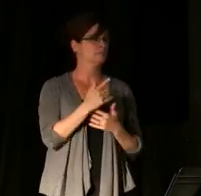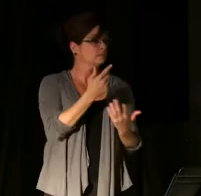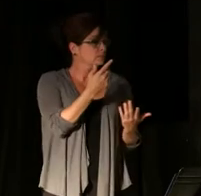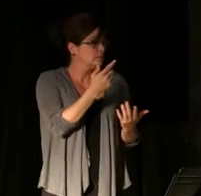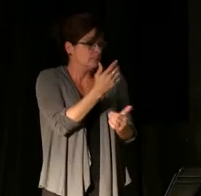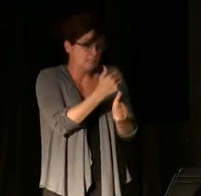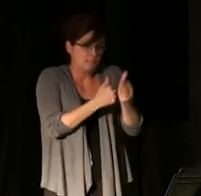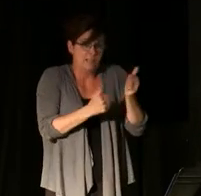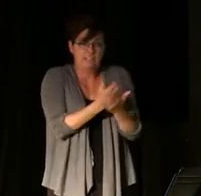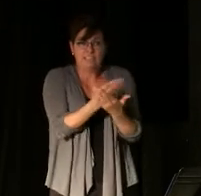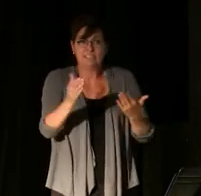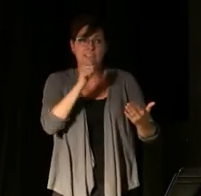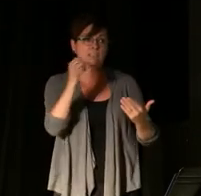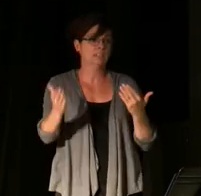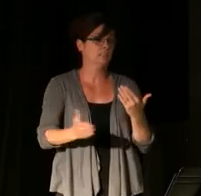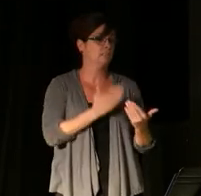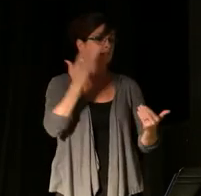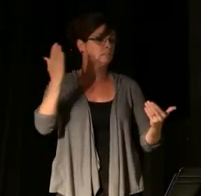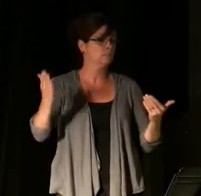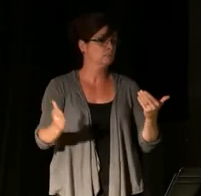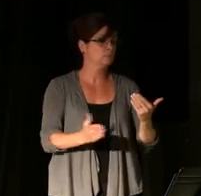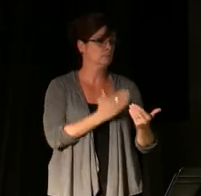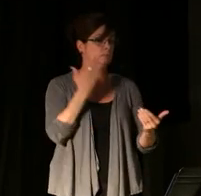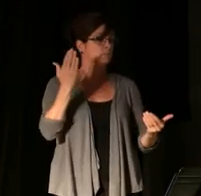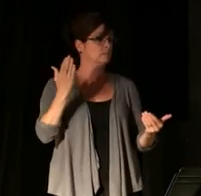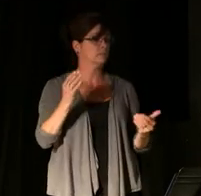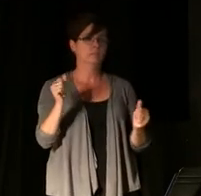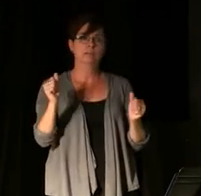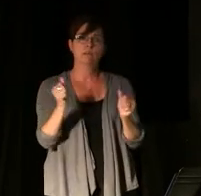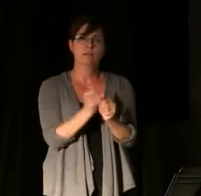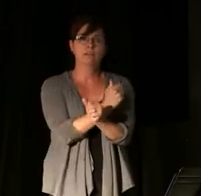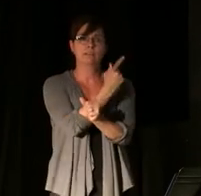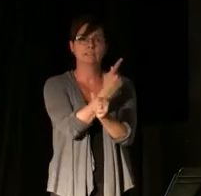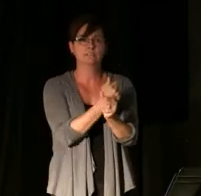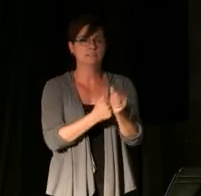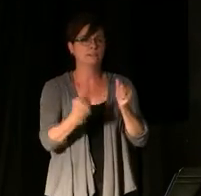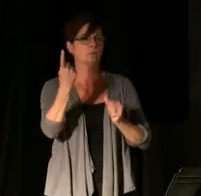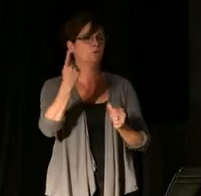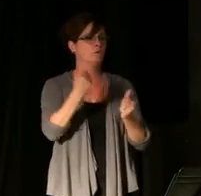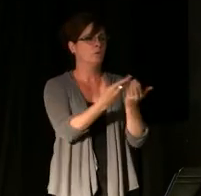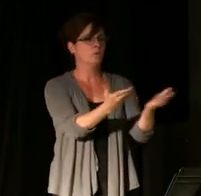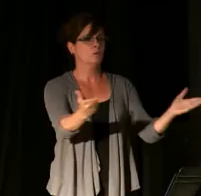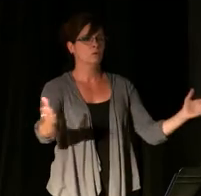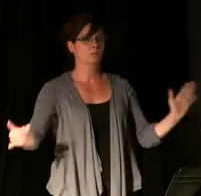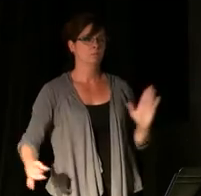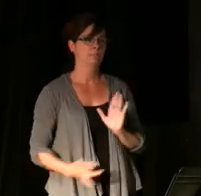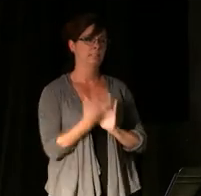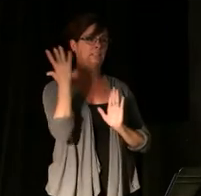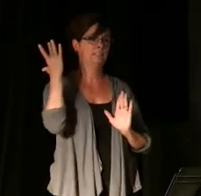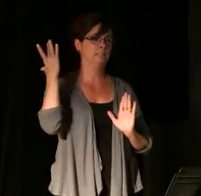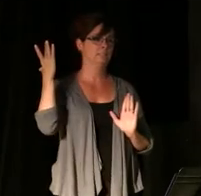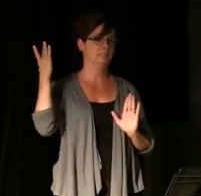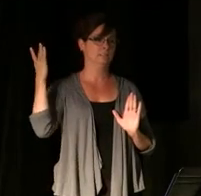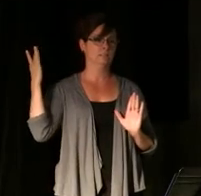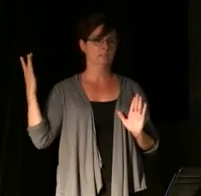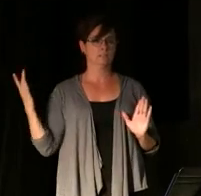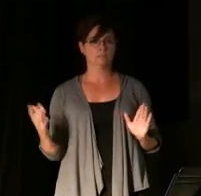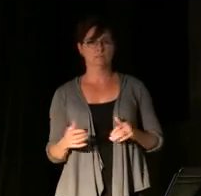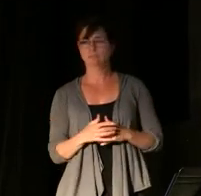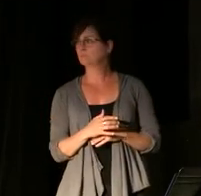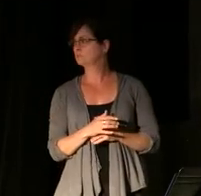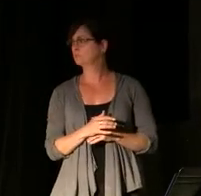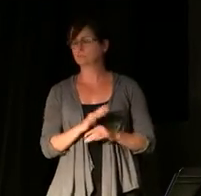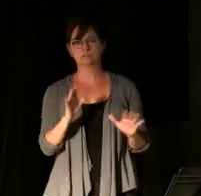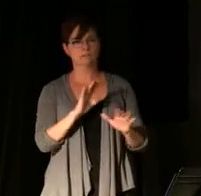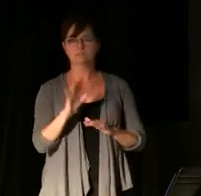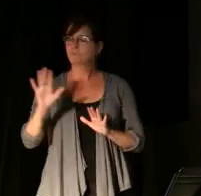And everything's not easy, and everyone excludes me now.